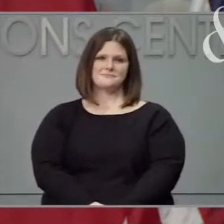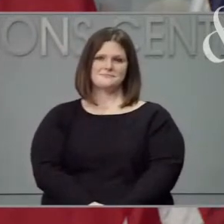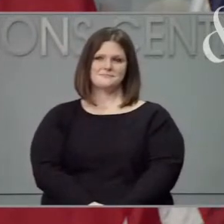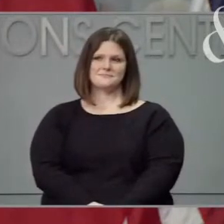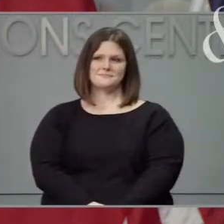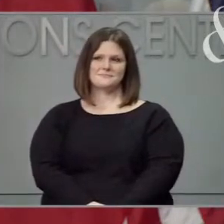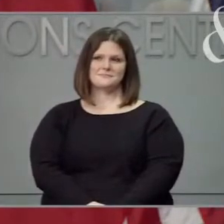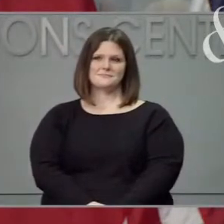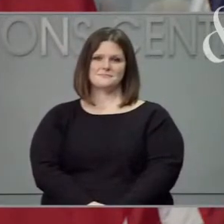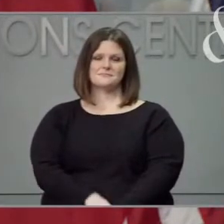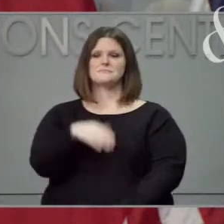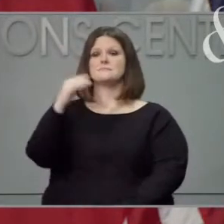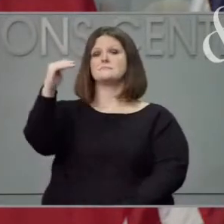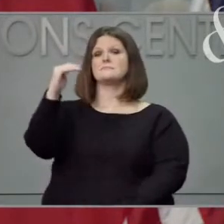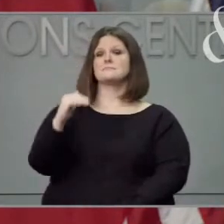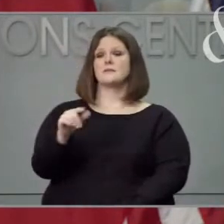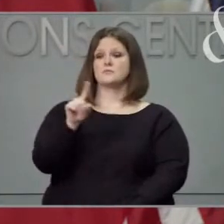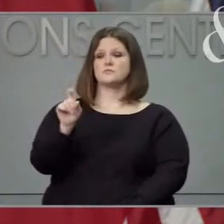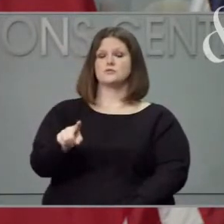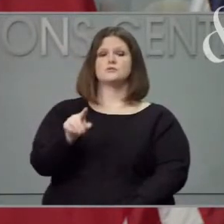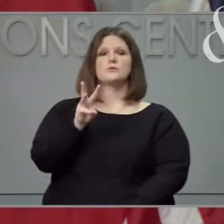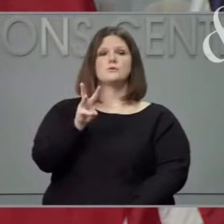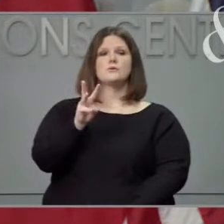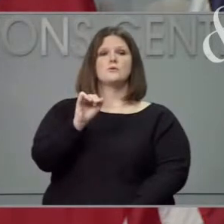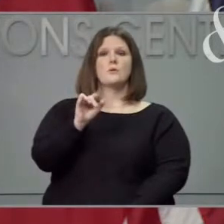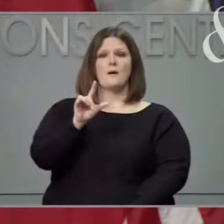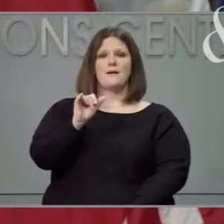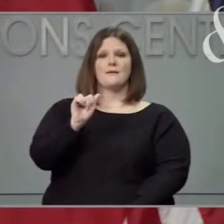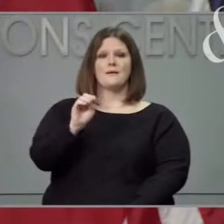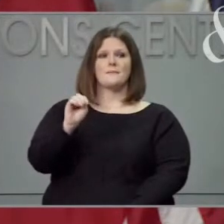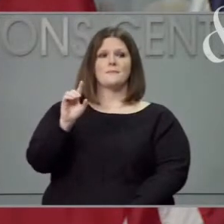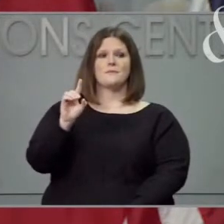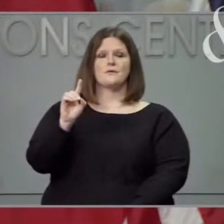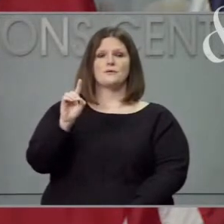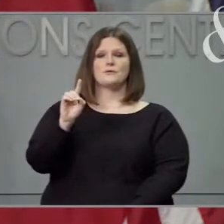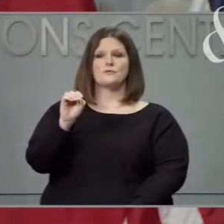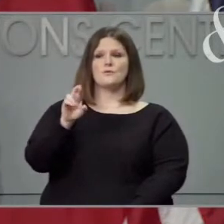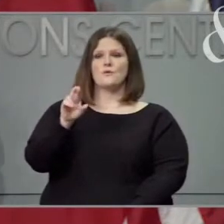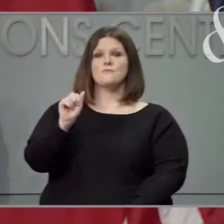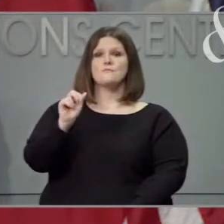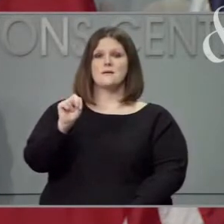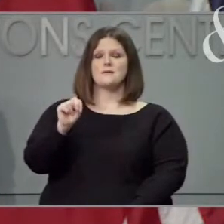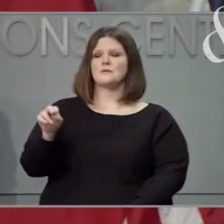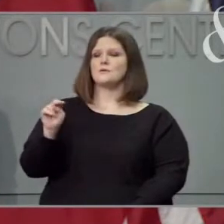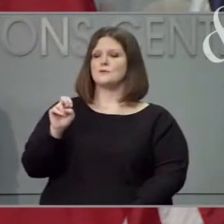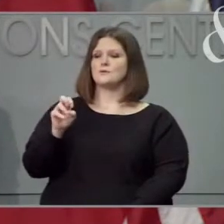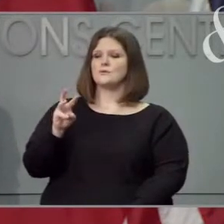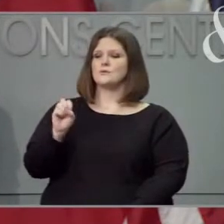Next question is from William Duran with the News and Observer.